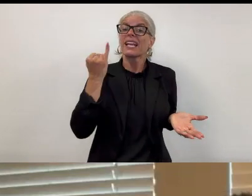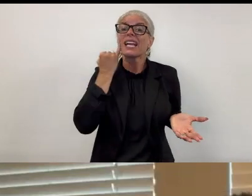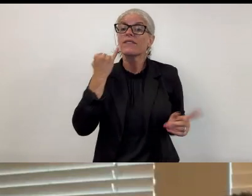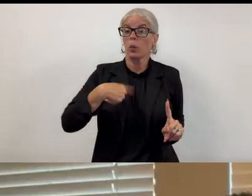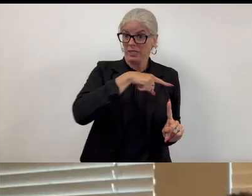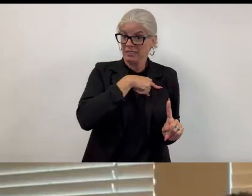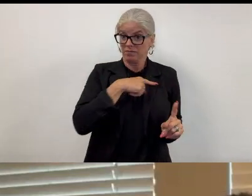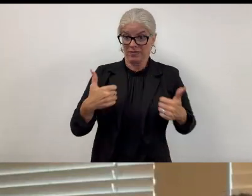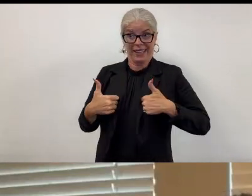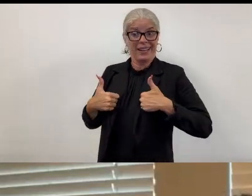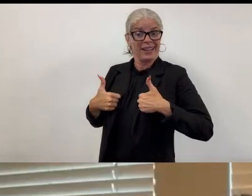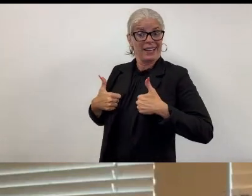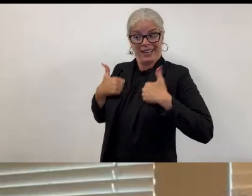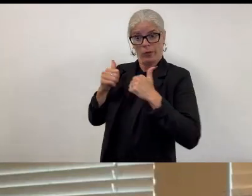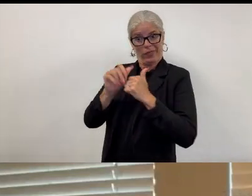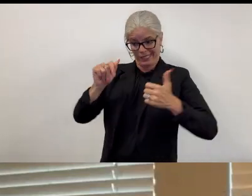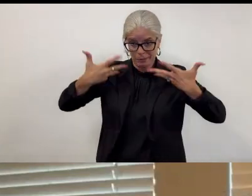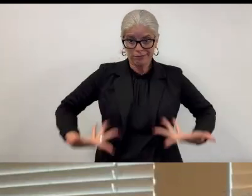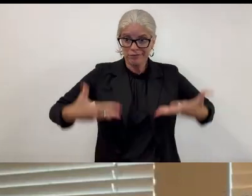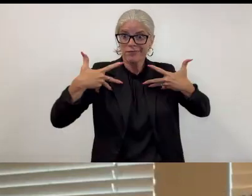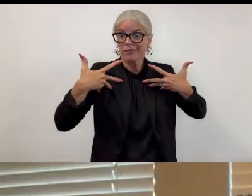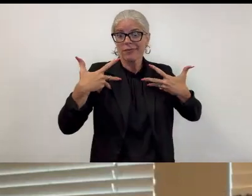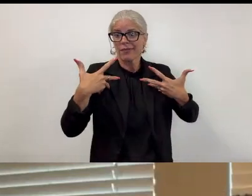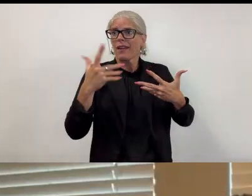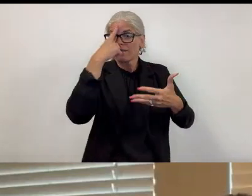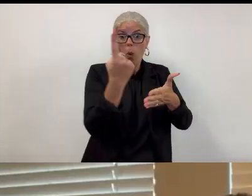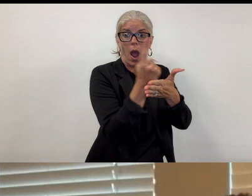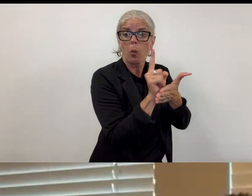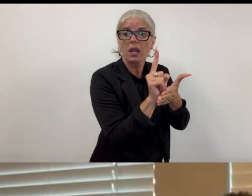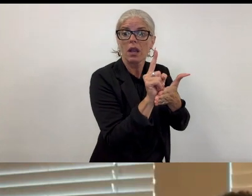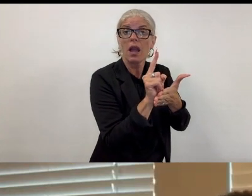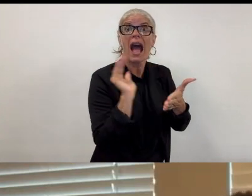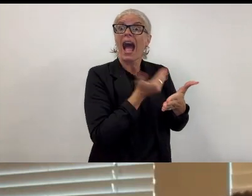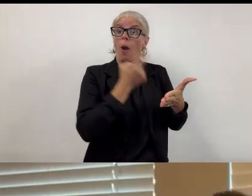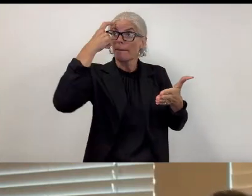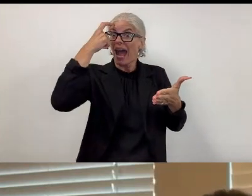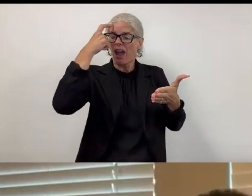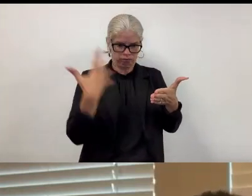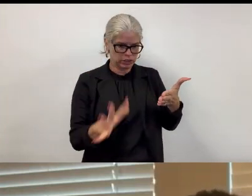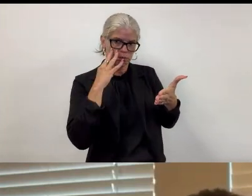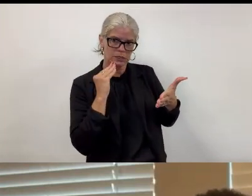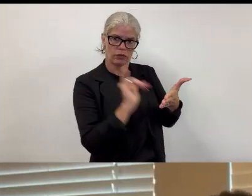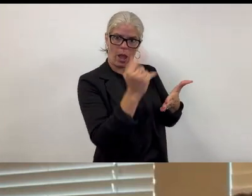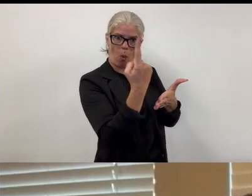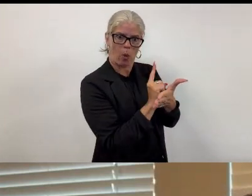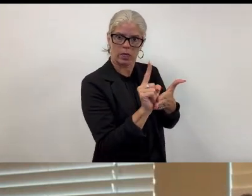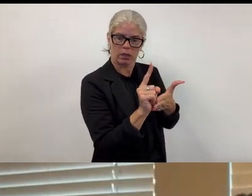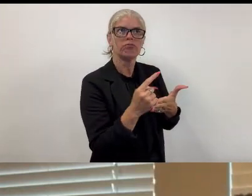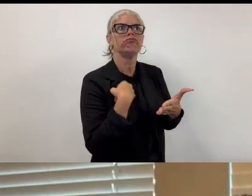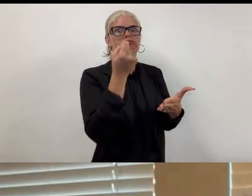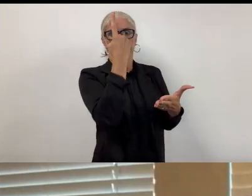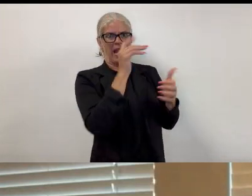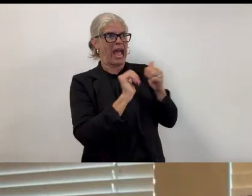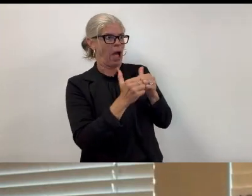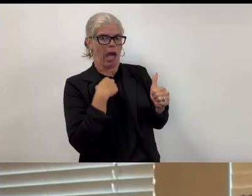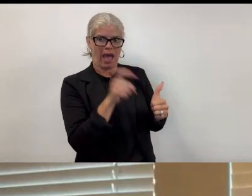with disabilities, I think that especially if you've lived with a disability for any longer than a week, you begin